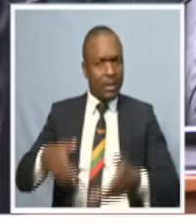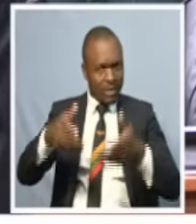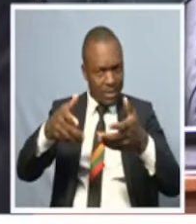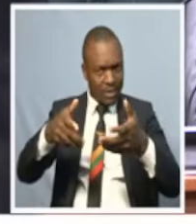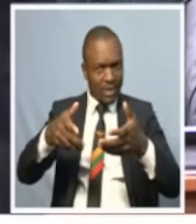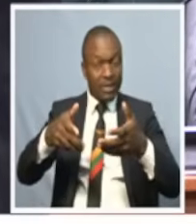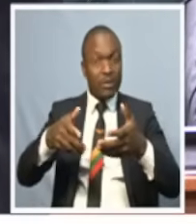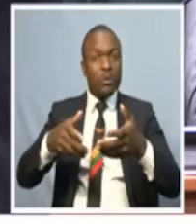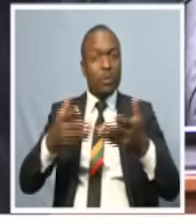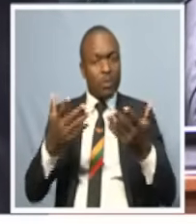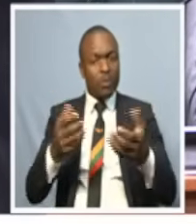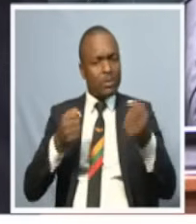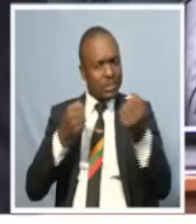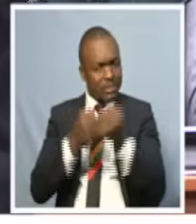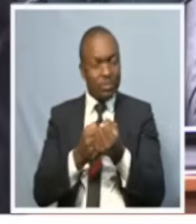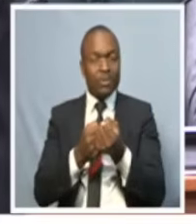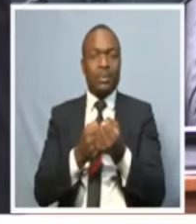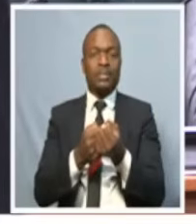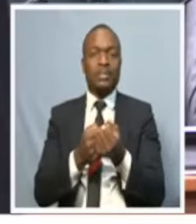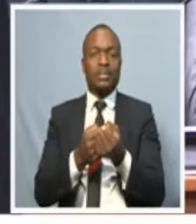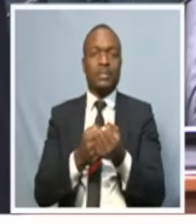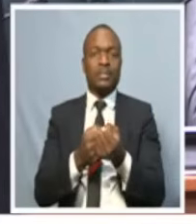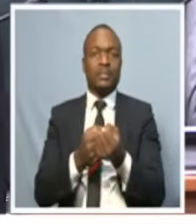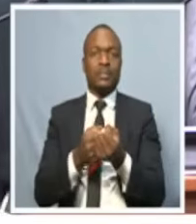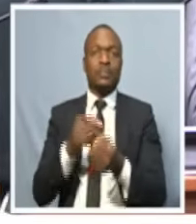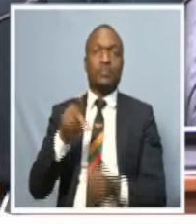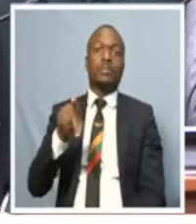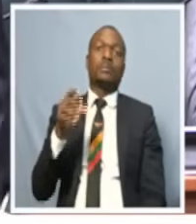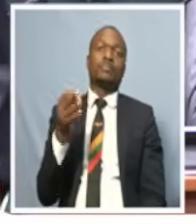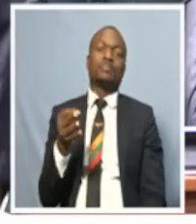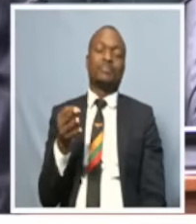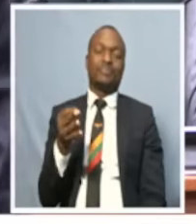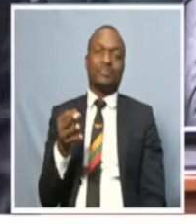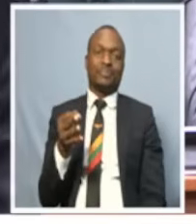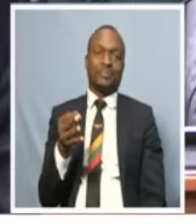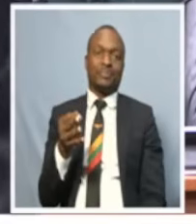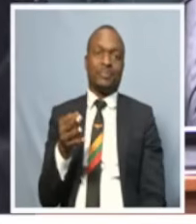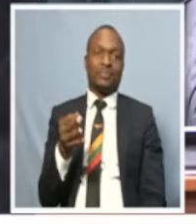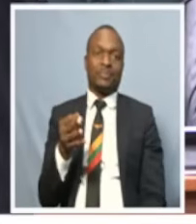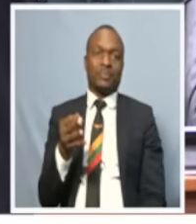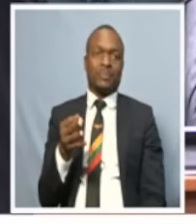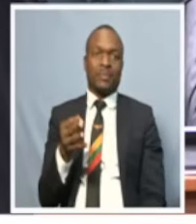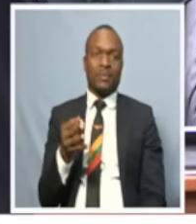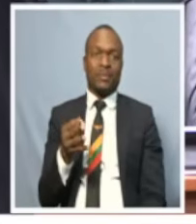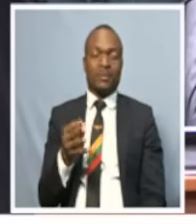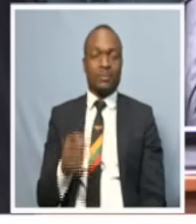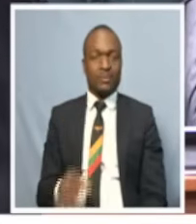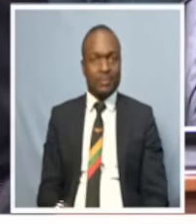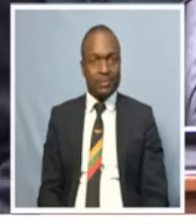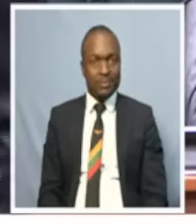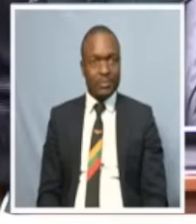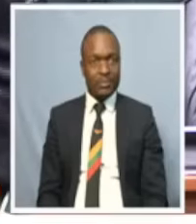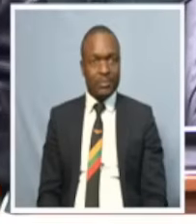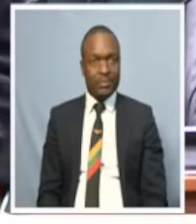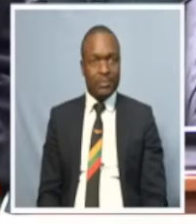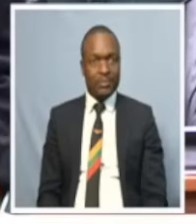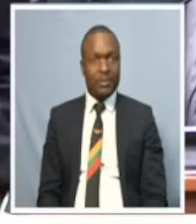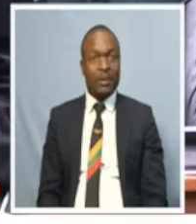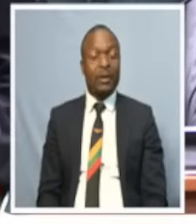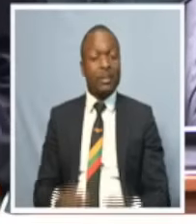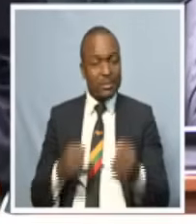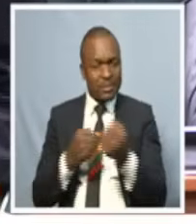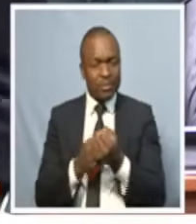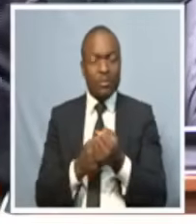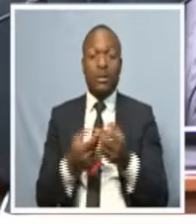very loyal PF and uncompromising to the values of